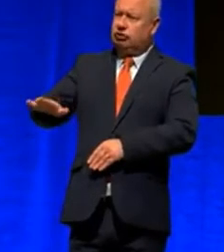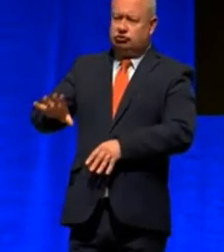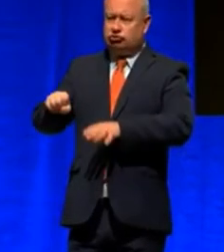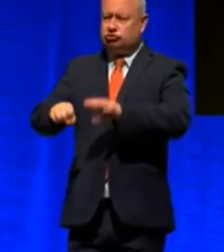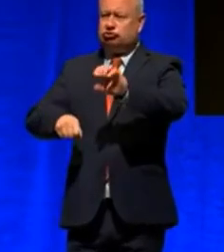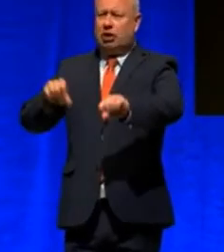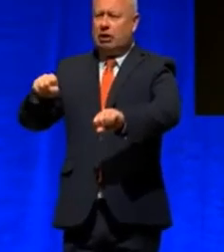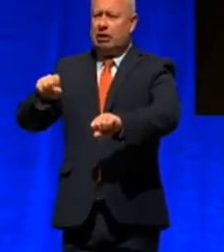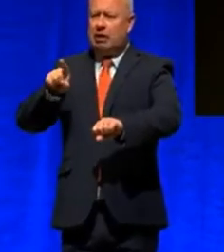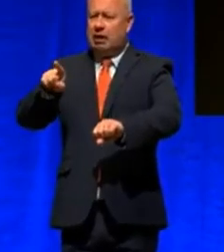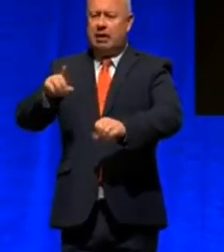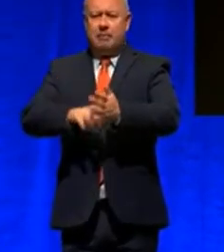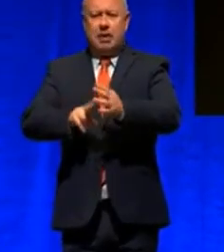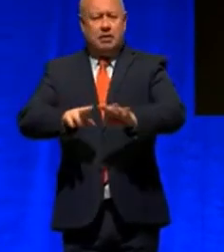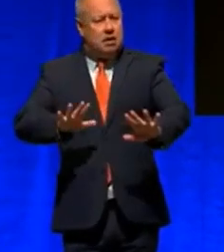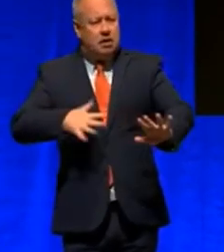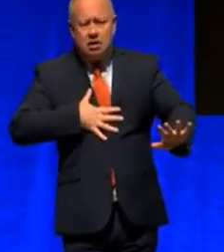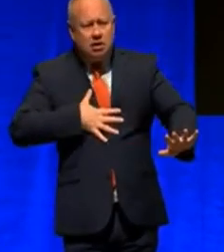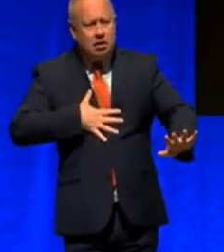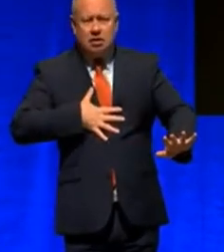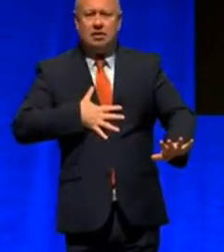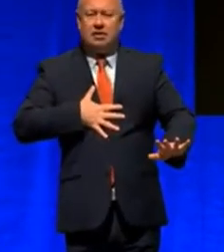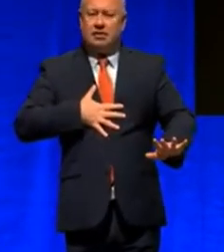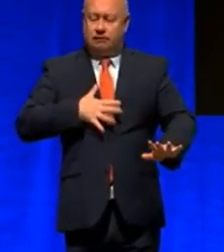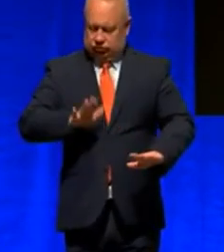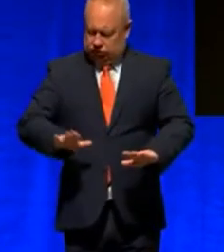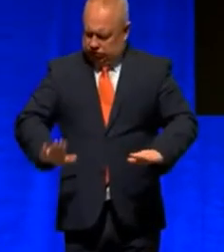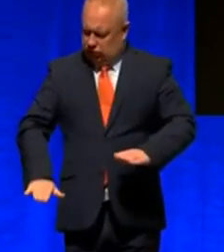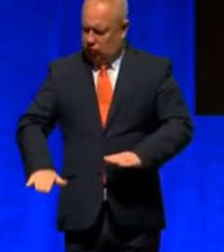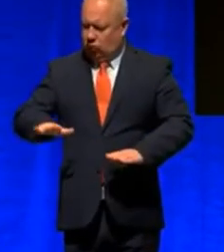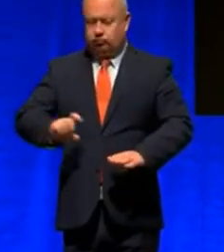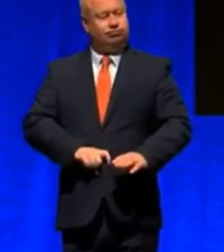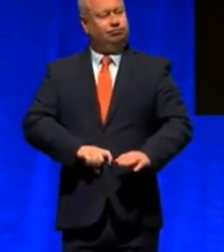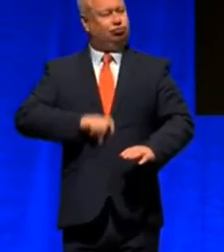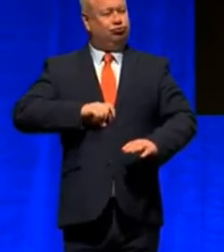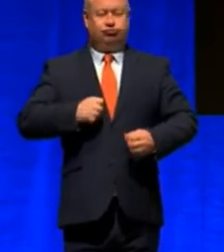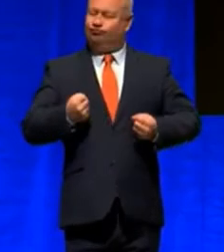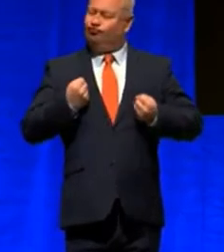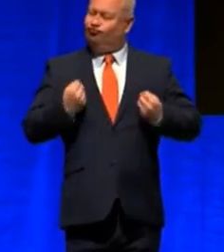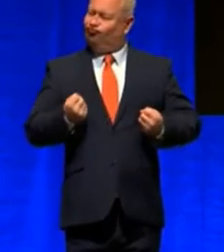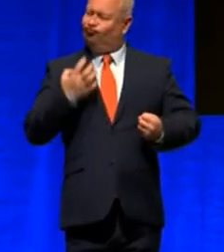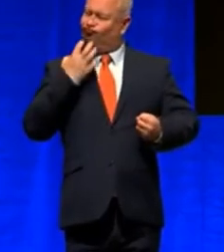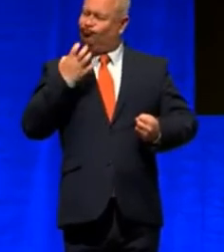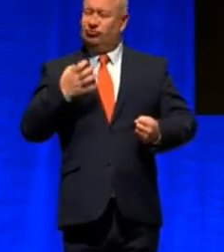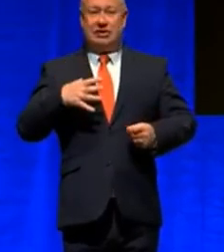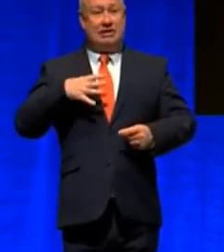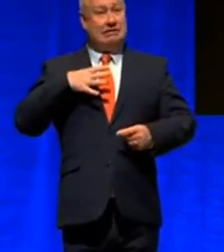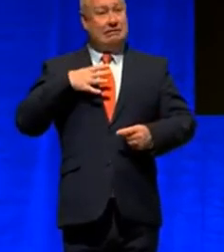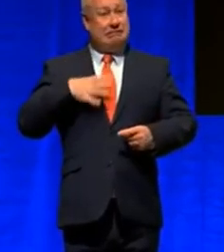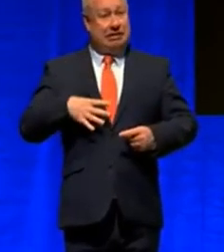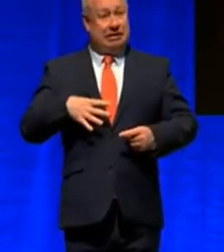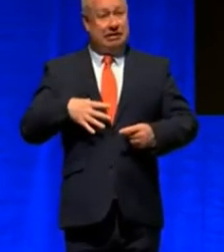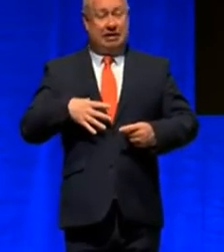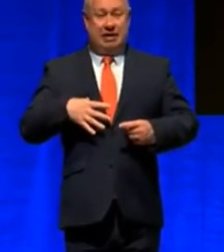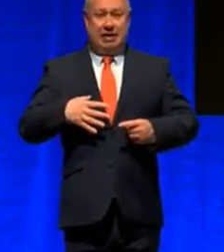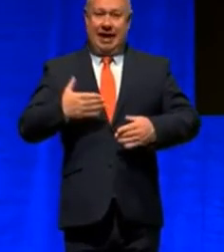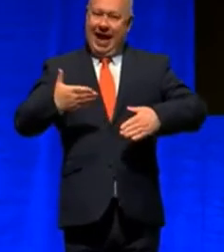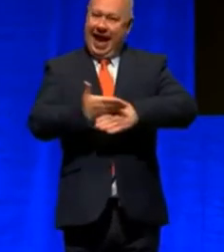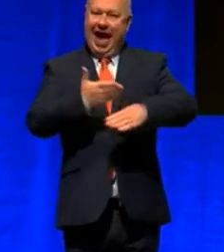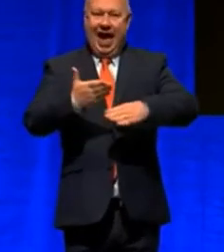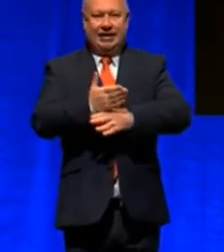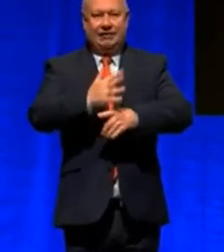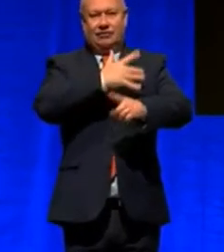struggling. For children to grow up confident and resilient, they need an abundance of active social play